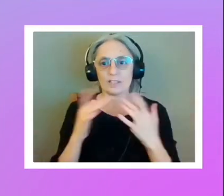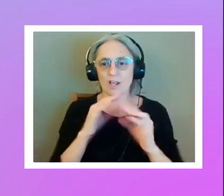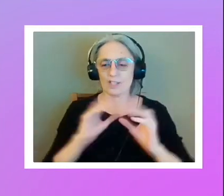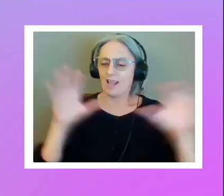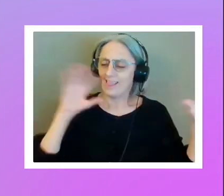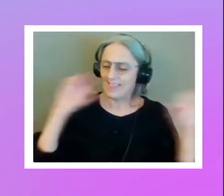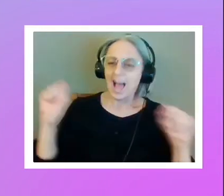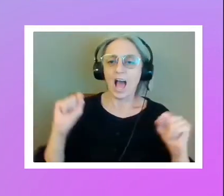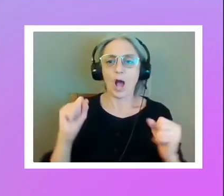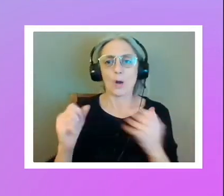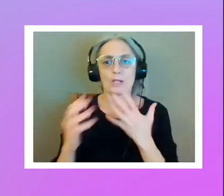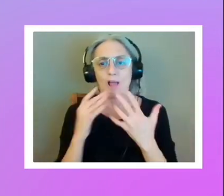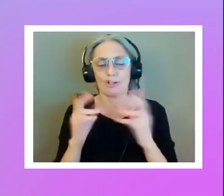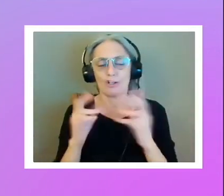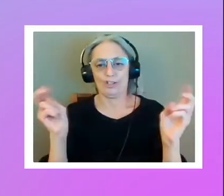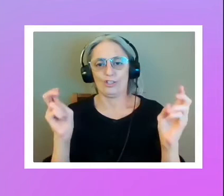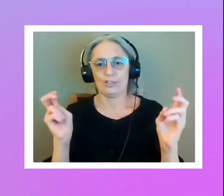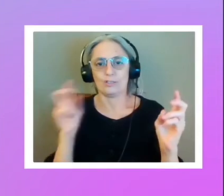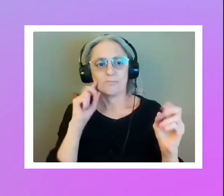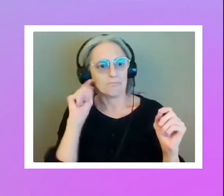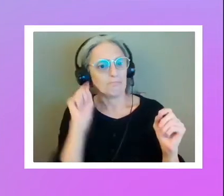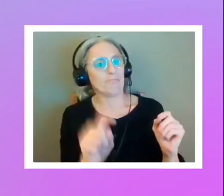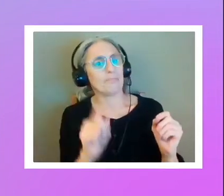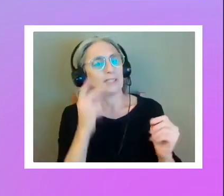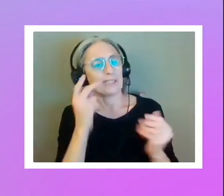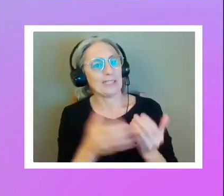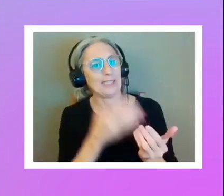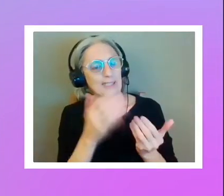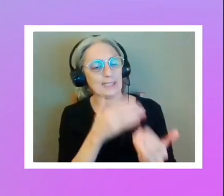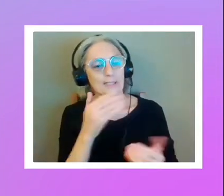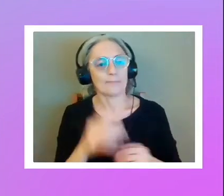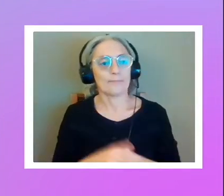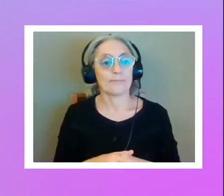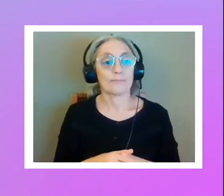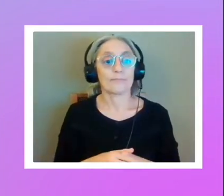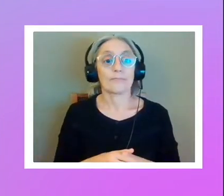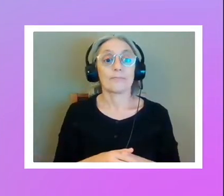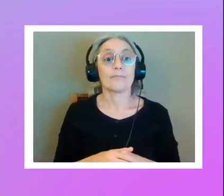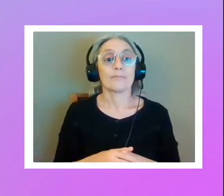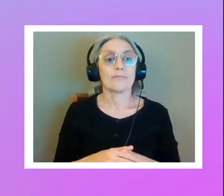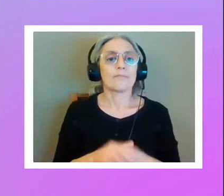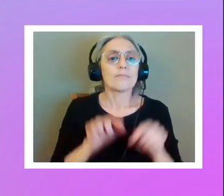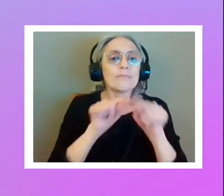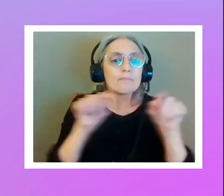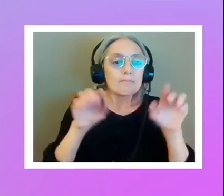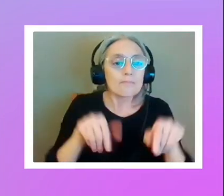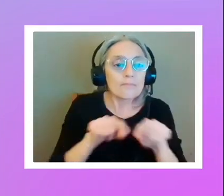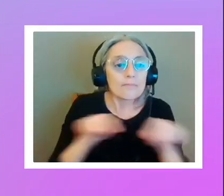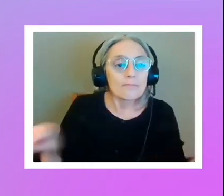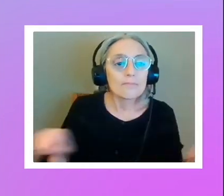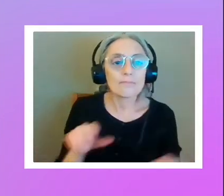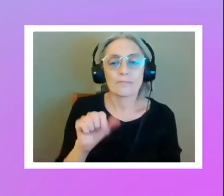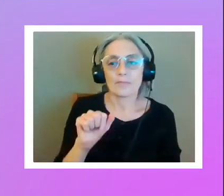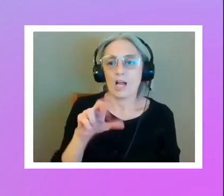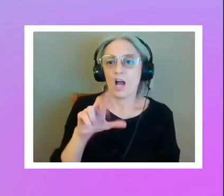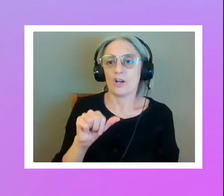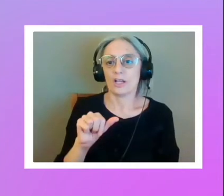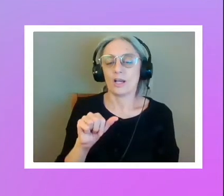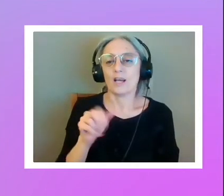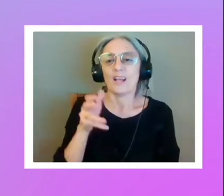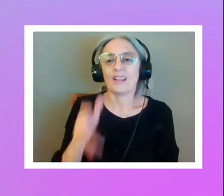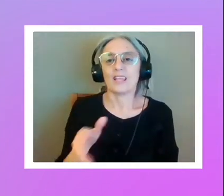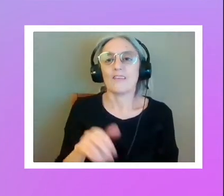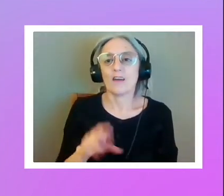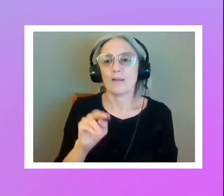We want to be able so that people can see them. And look, please, at least some ARIA on your menu buttons. And it's even